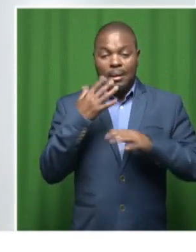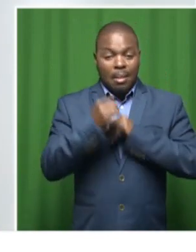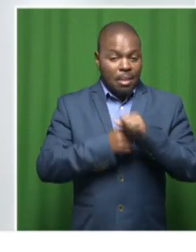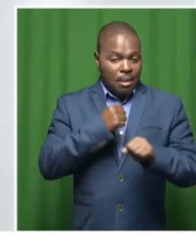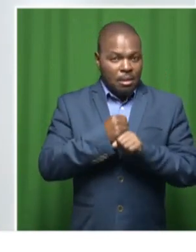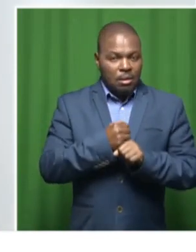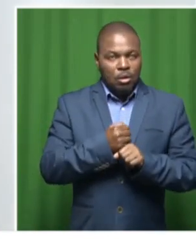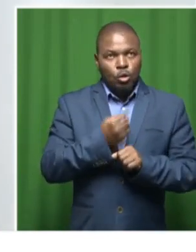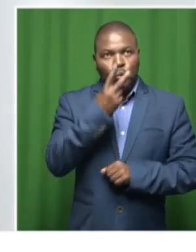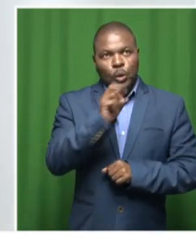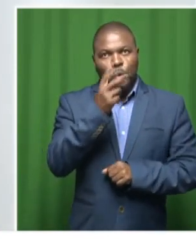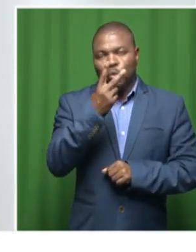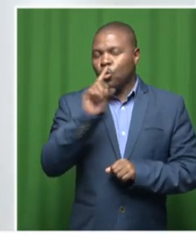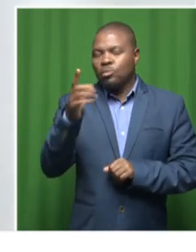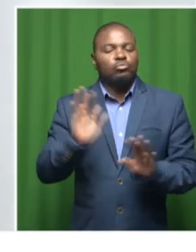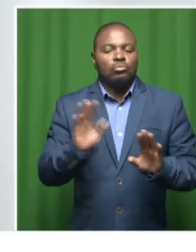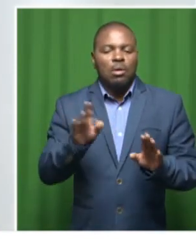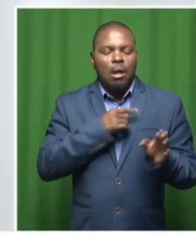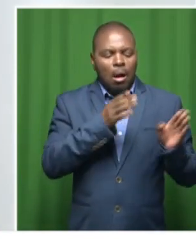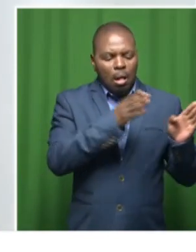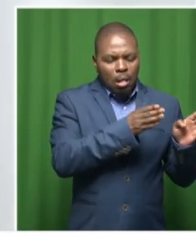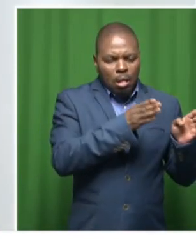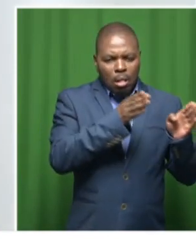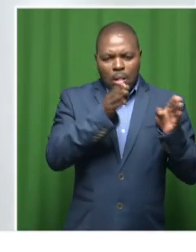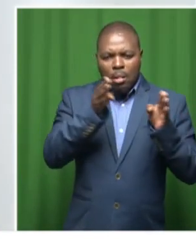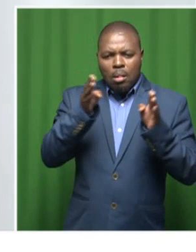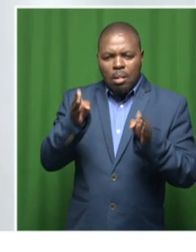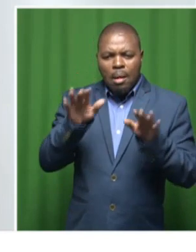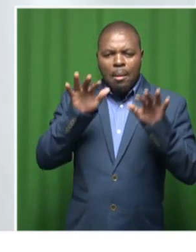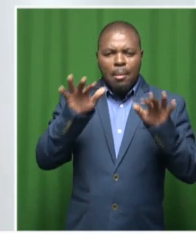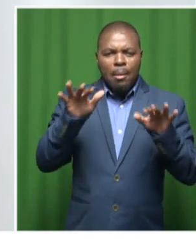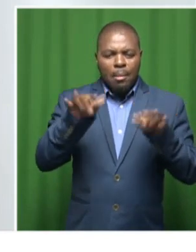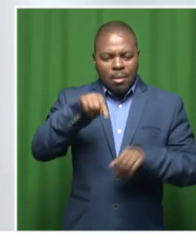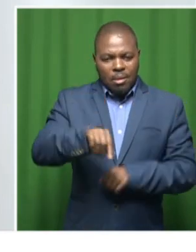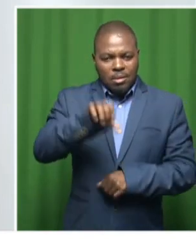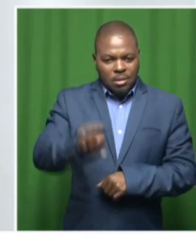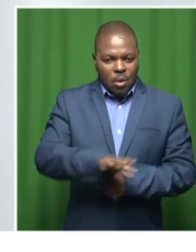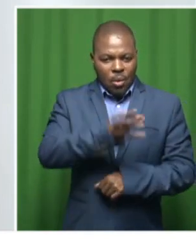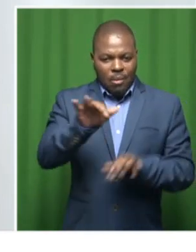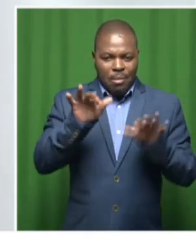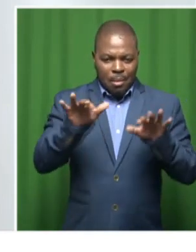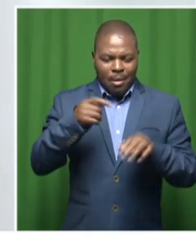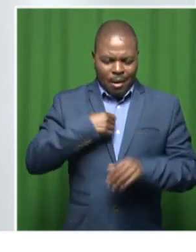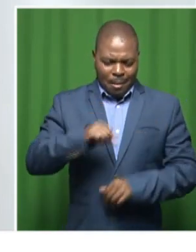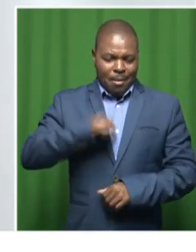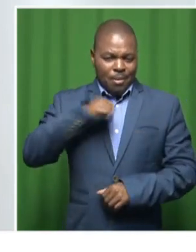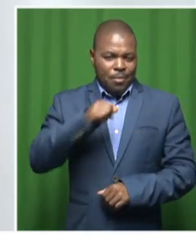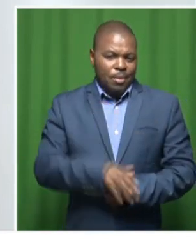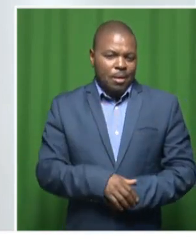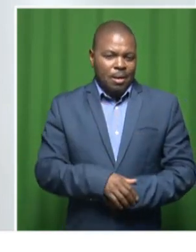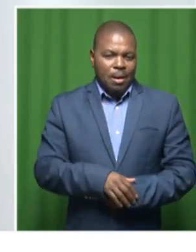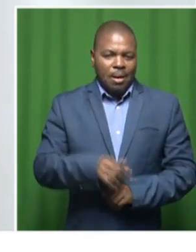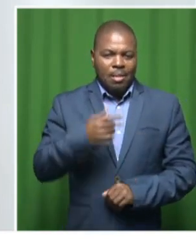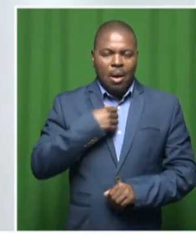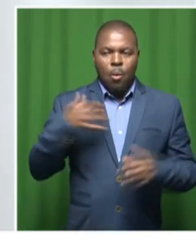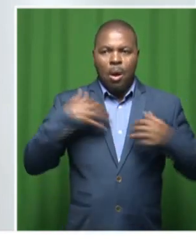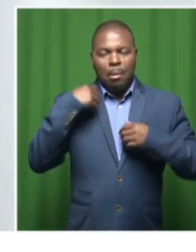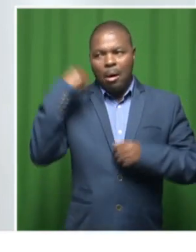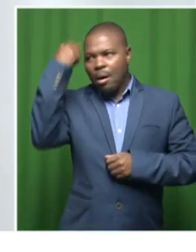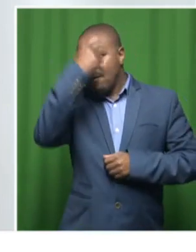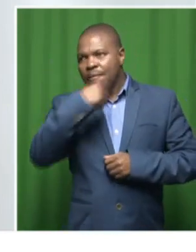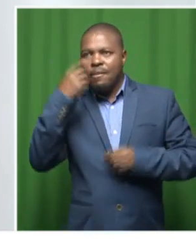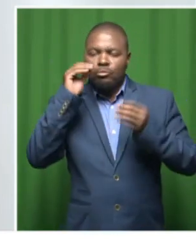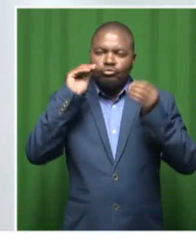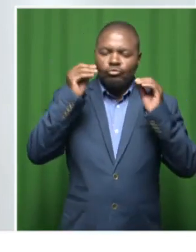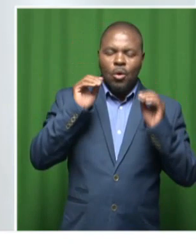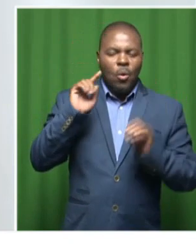just 2022, is a shift and a change in people, especially our South African people, which I'm so proud of. I'm not just worrying about their faces and their facial